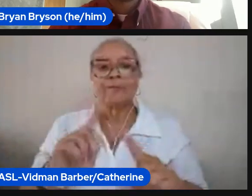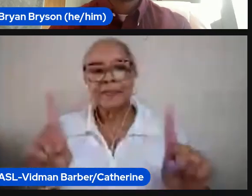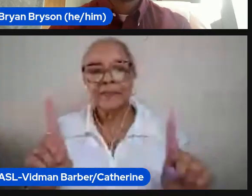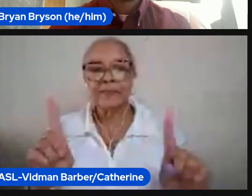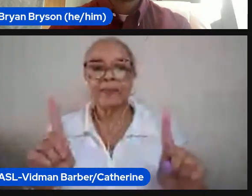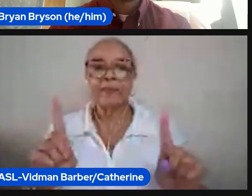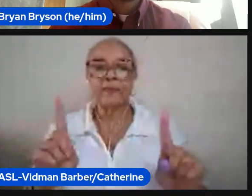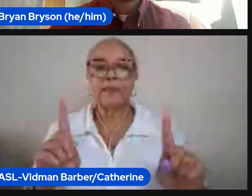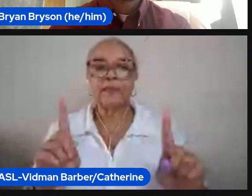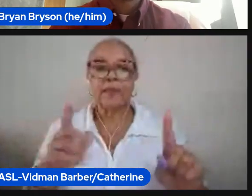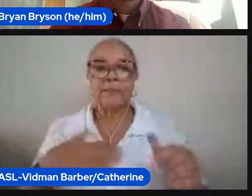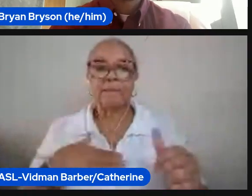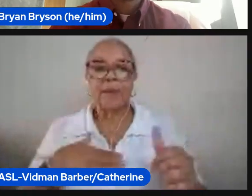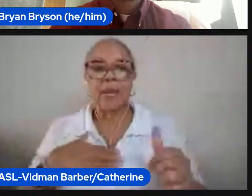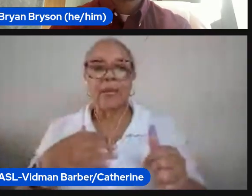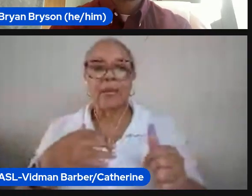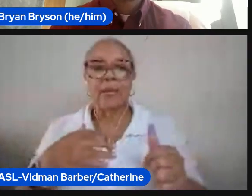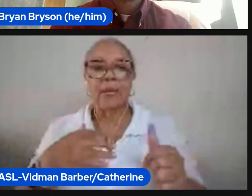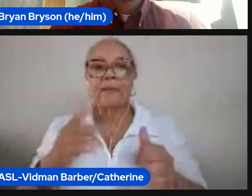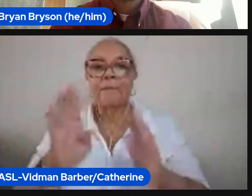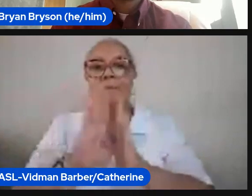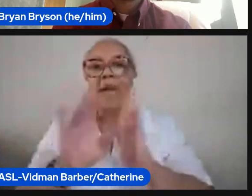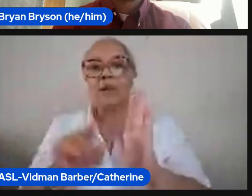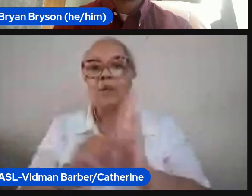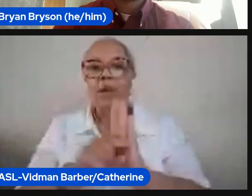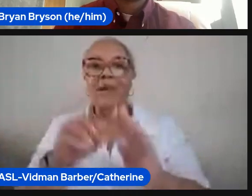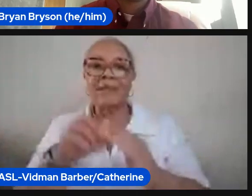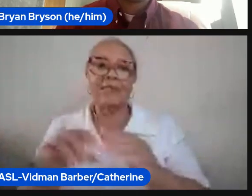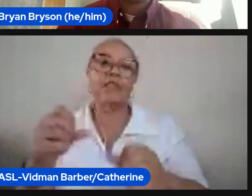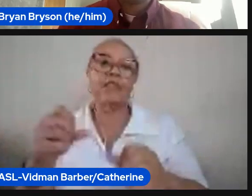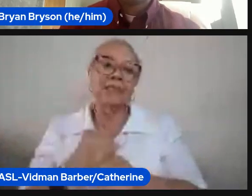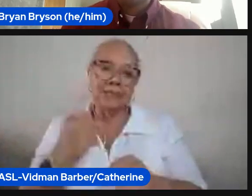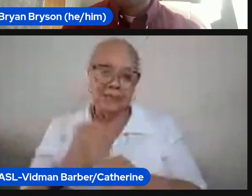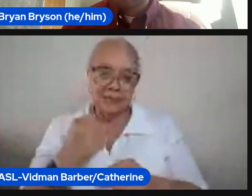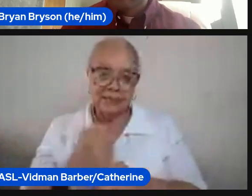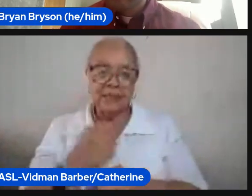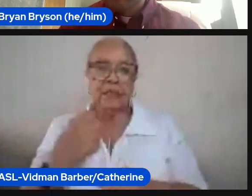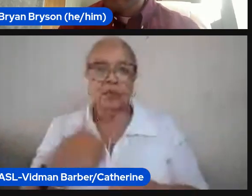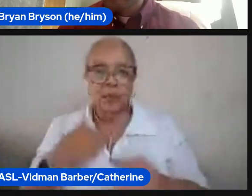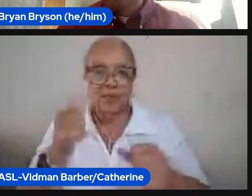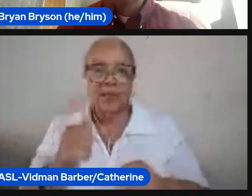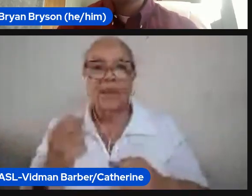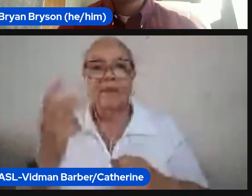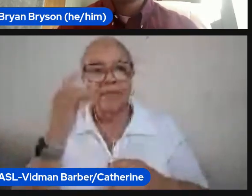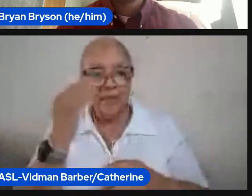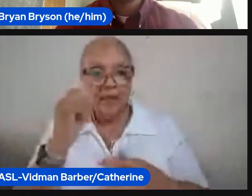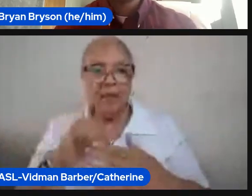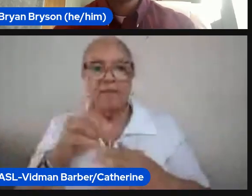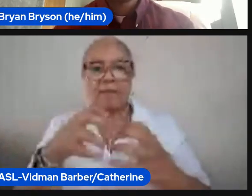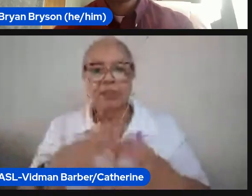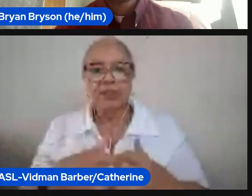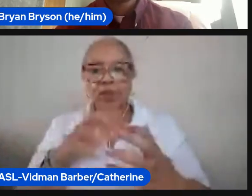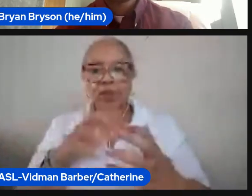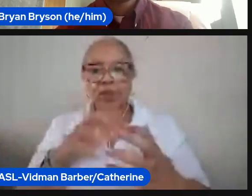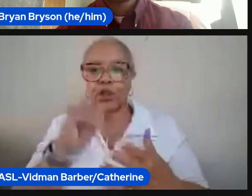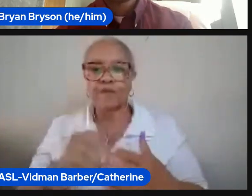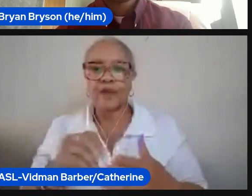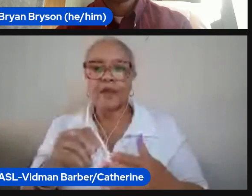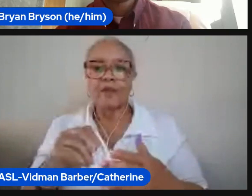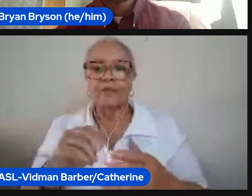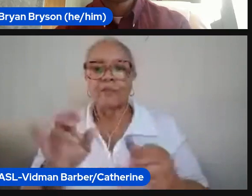my initial sort of background is in statistics, and we can think of machine learning as a way of scaling